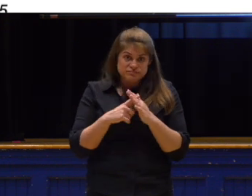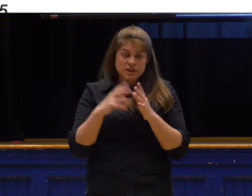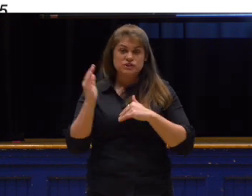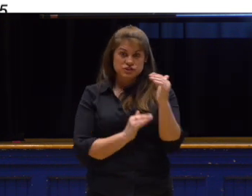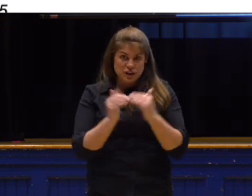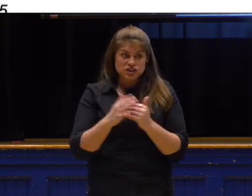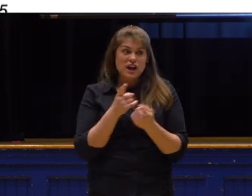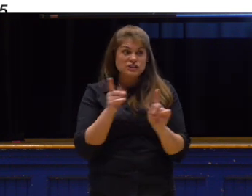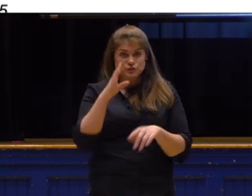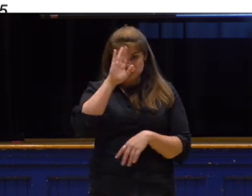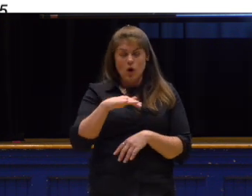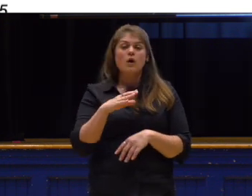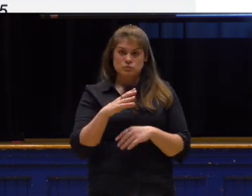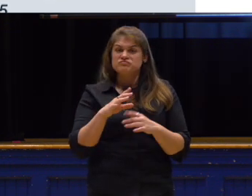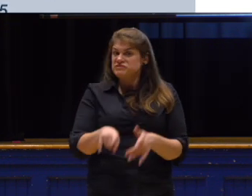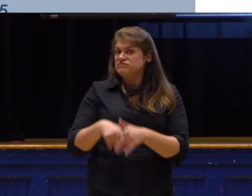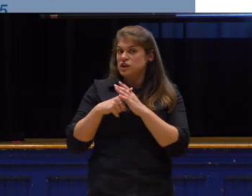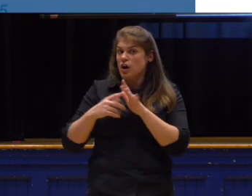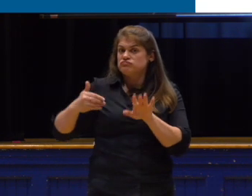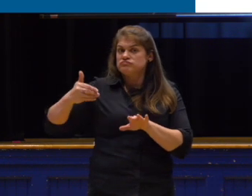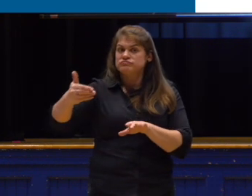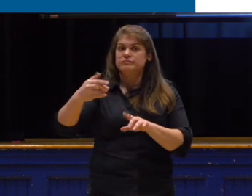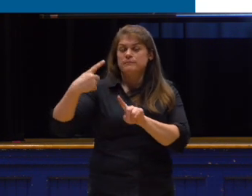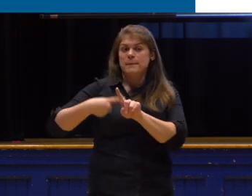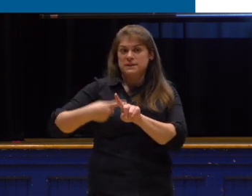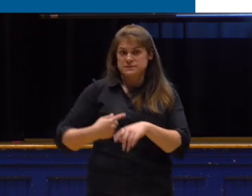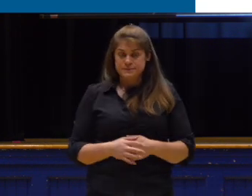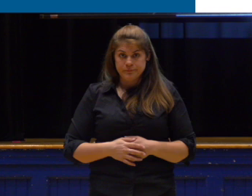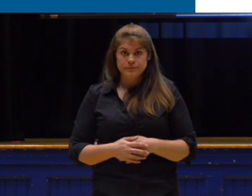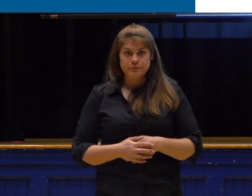and as you are aware, it has started over the previous few months.